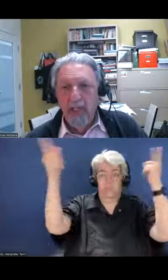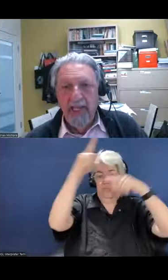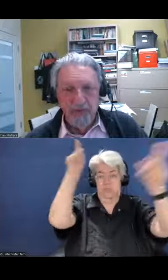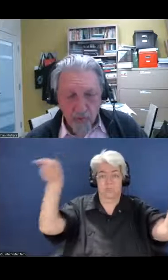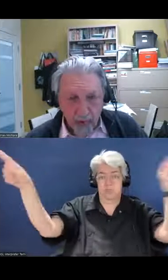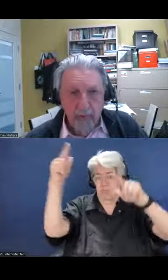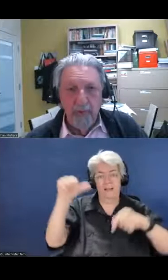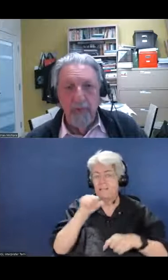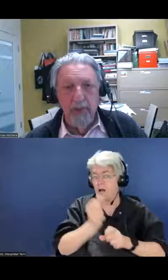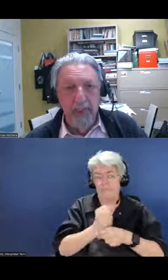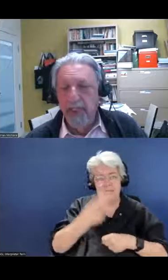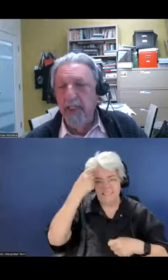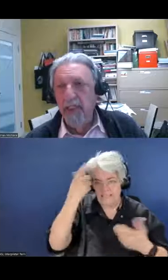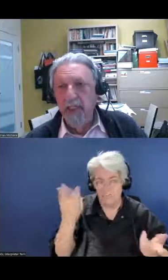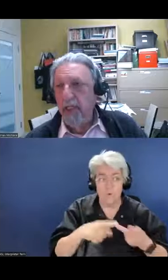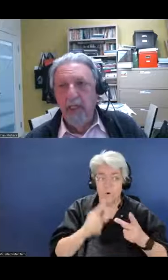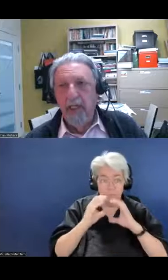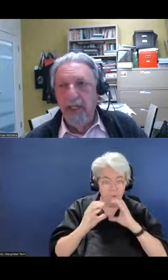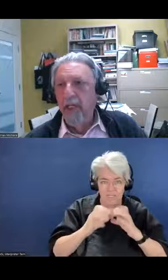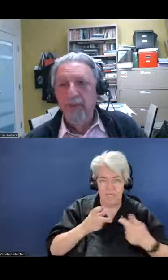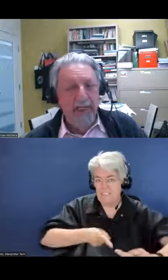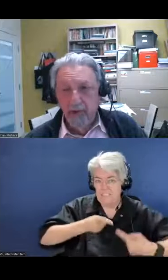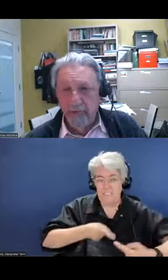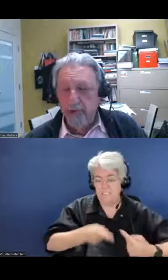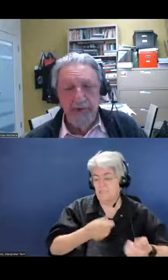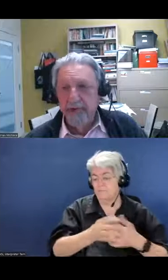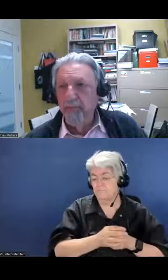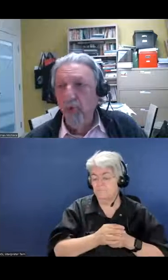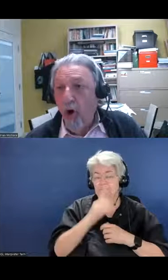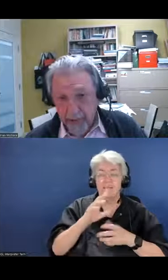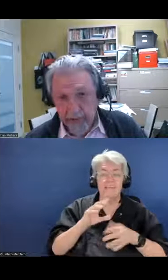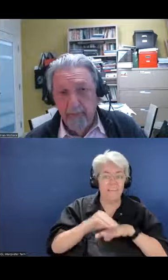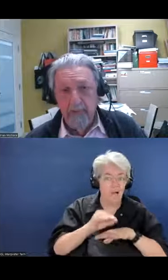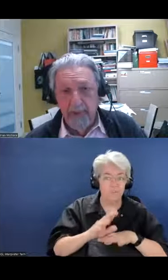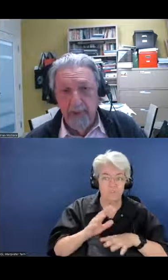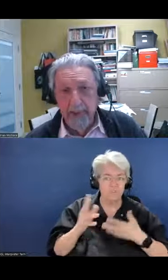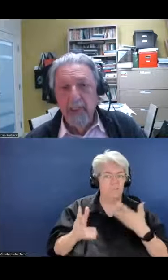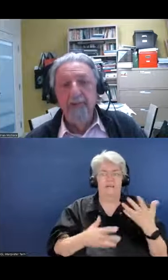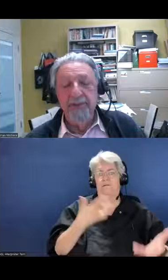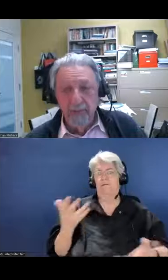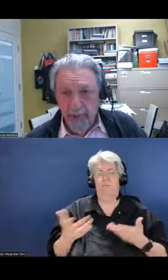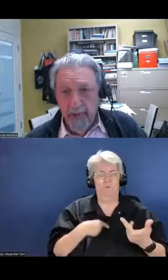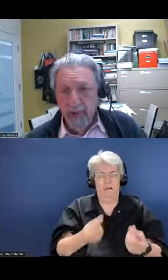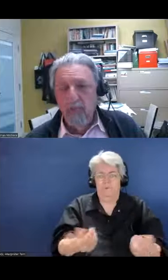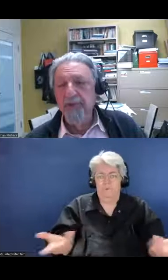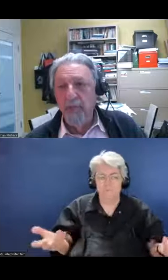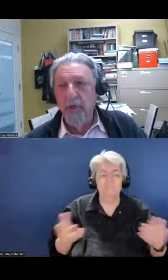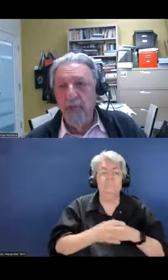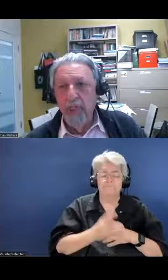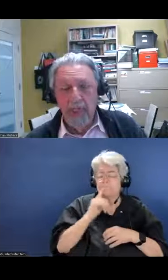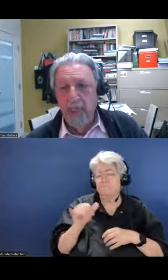or has trouble communicating. The counselors just seemed lost about this. Similarly,